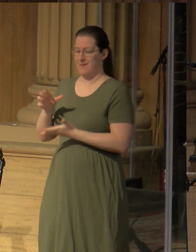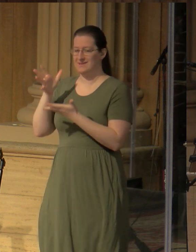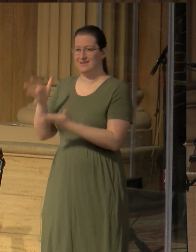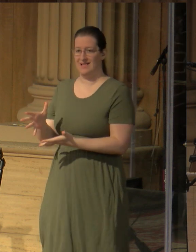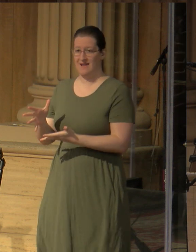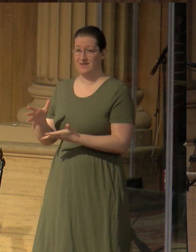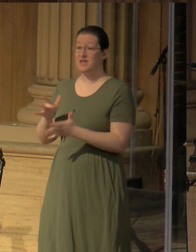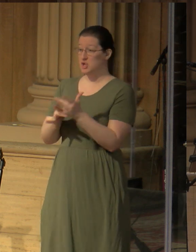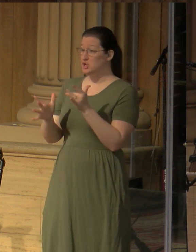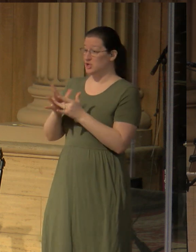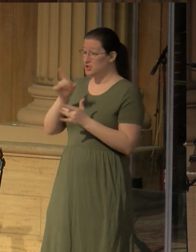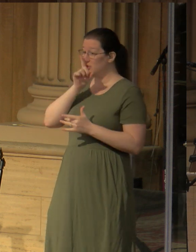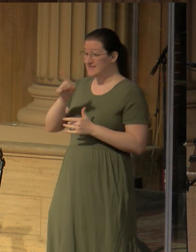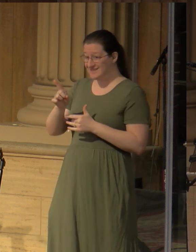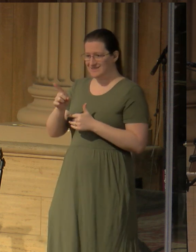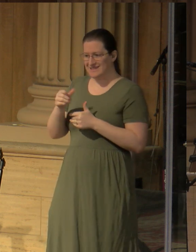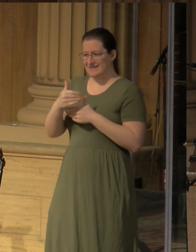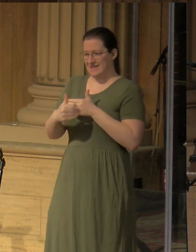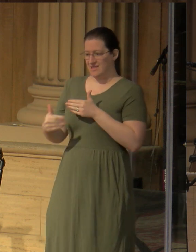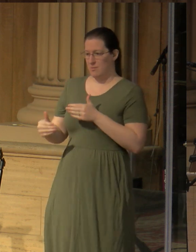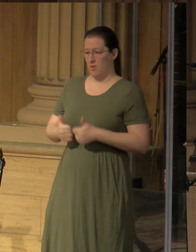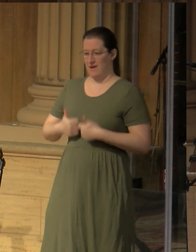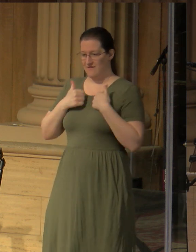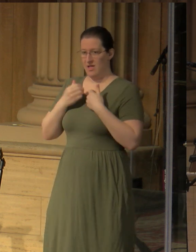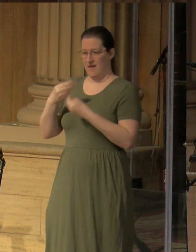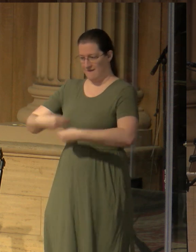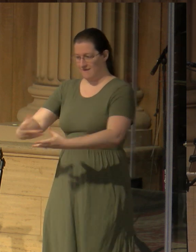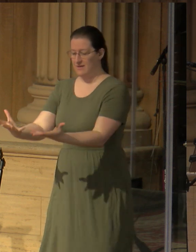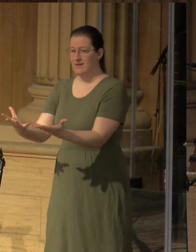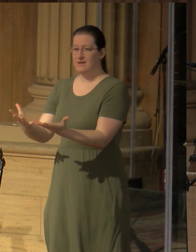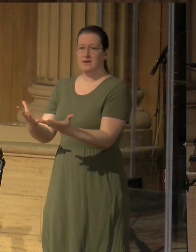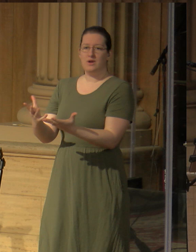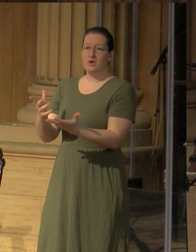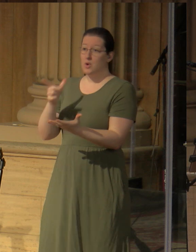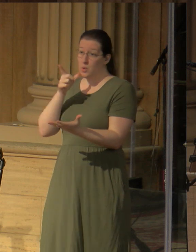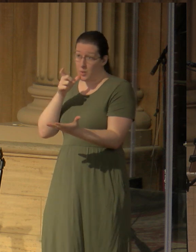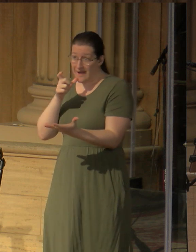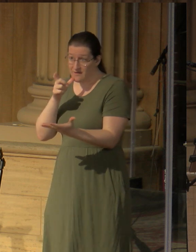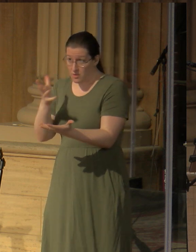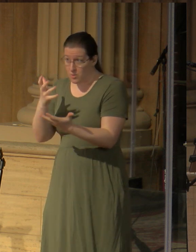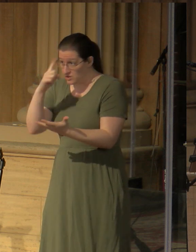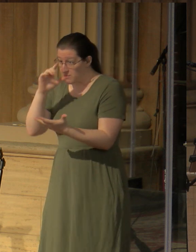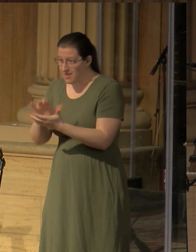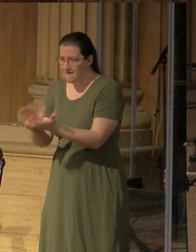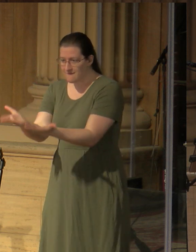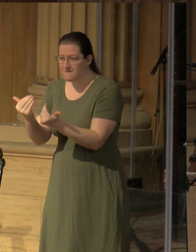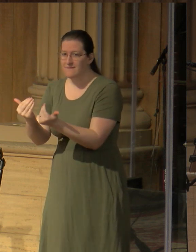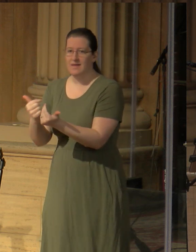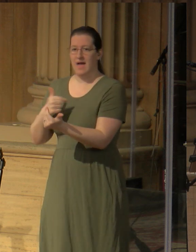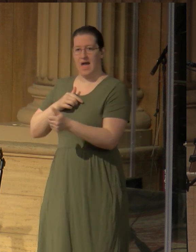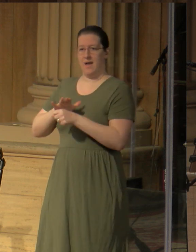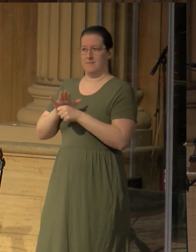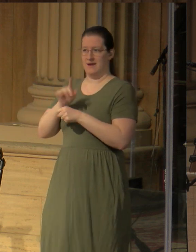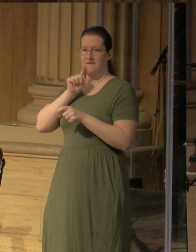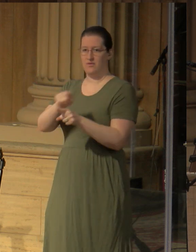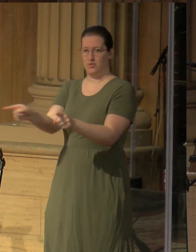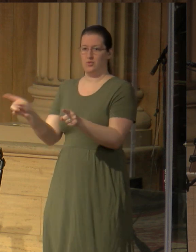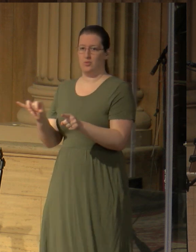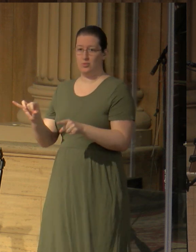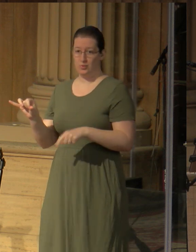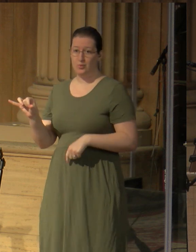the bread of life for all the Gentiles. Whoever would believe in him, there's plenty, it's overflowing. Jesus is enough, and he's enough for them